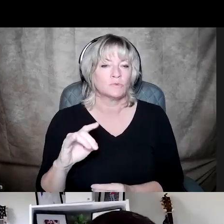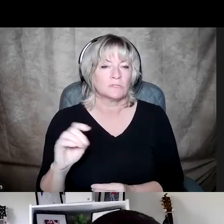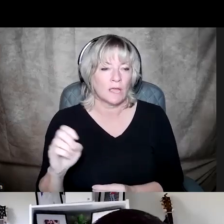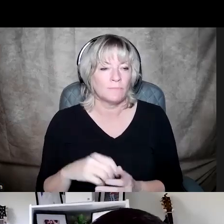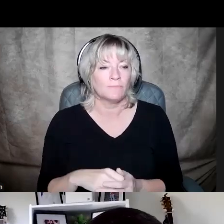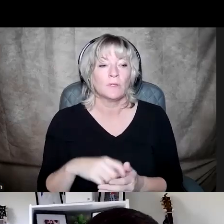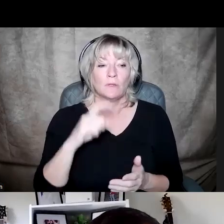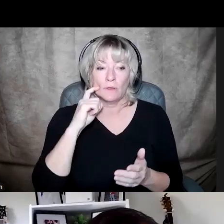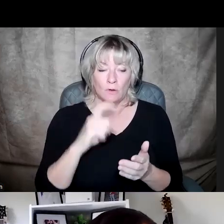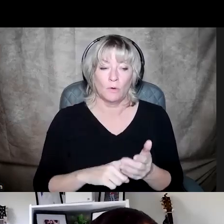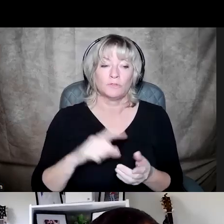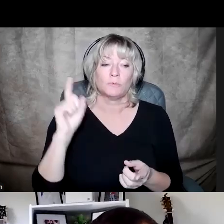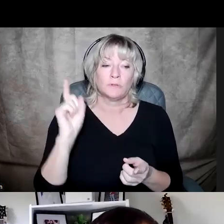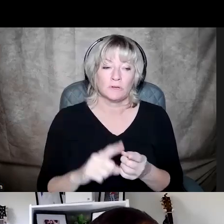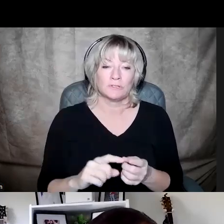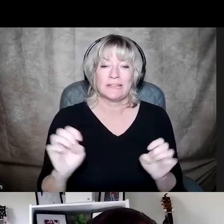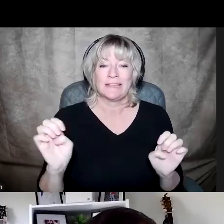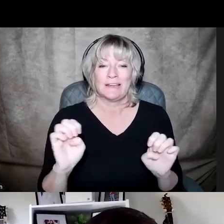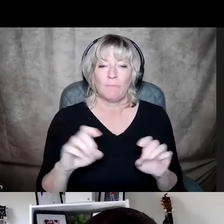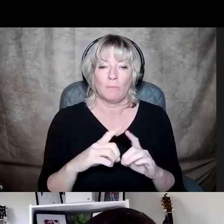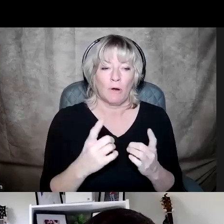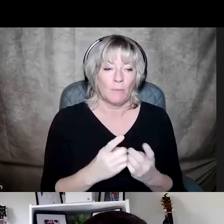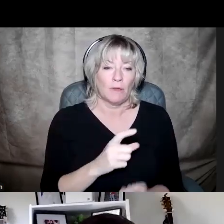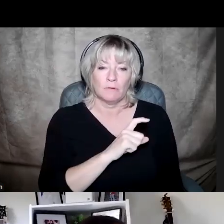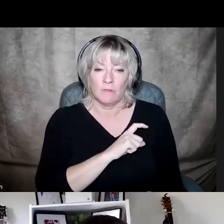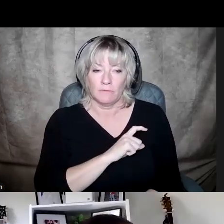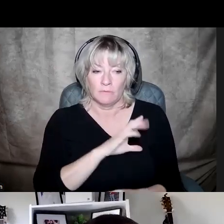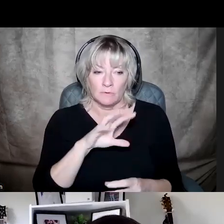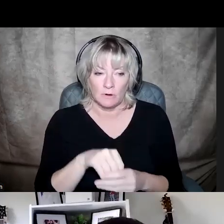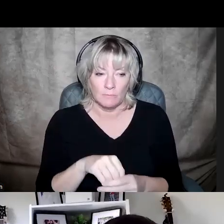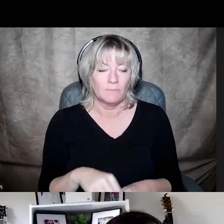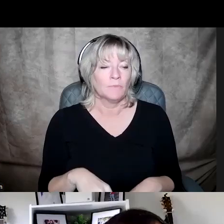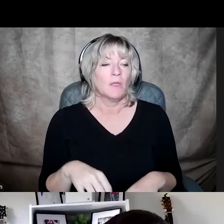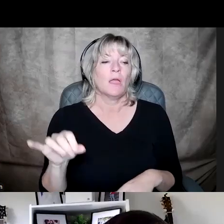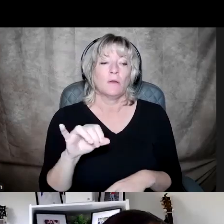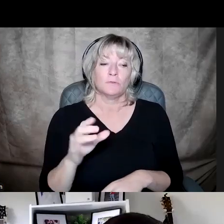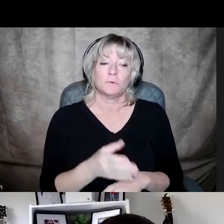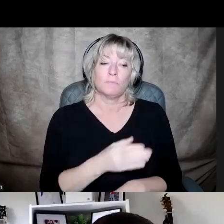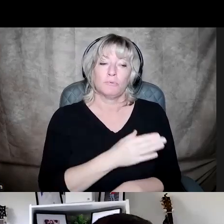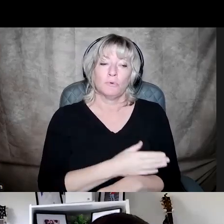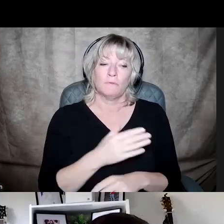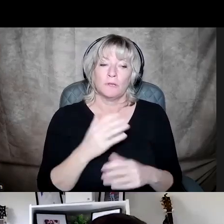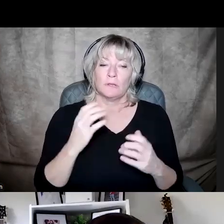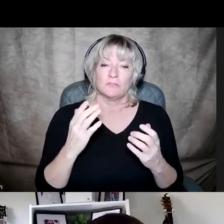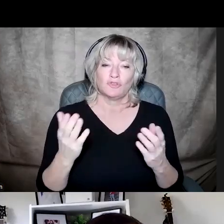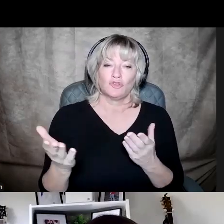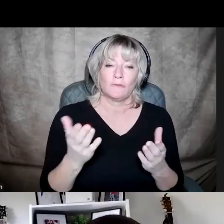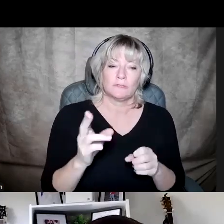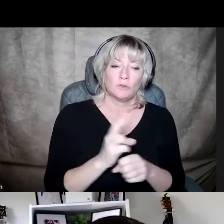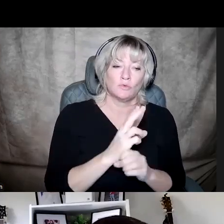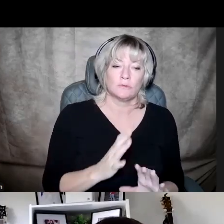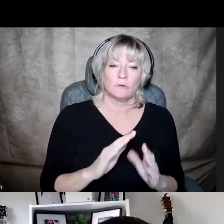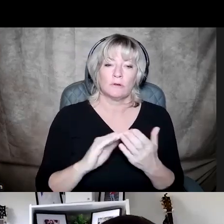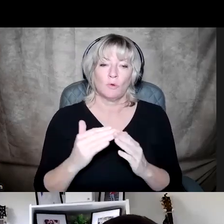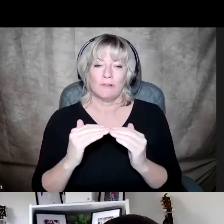Notable reductions in emergency department, law enforcement involvement in crisis care, and also improved service user and community level satisfaction